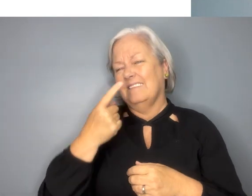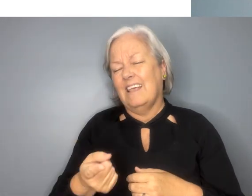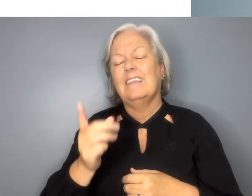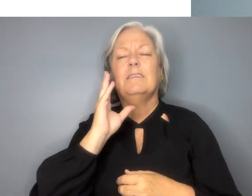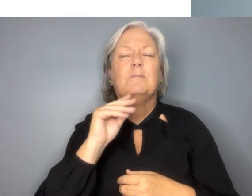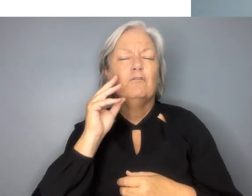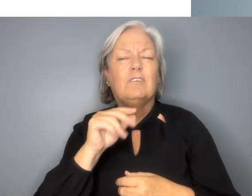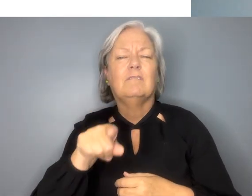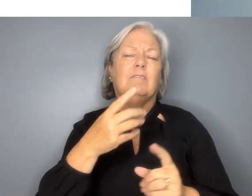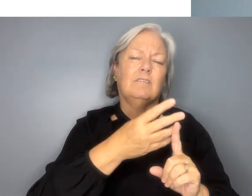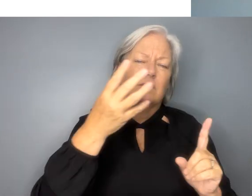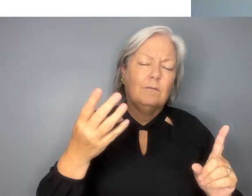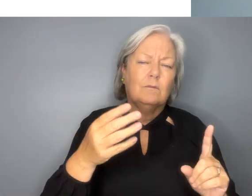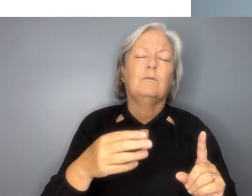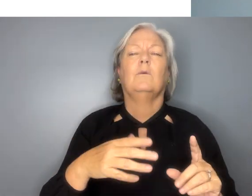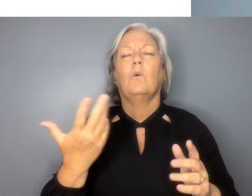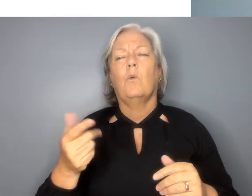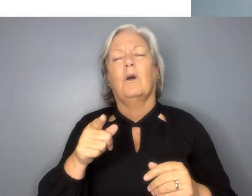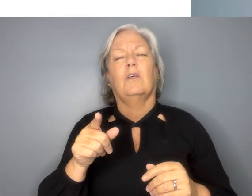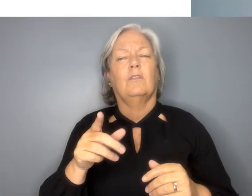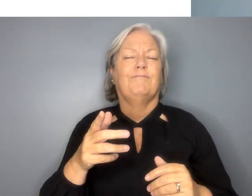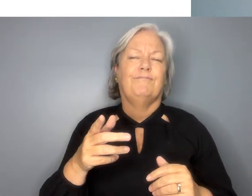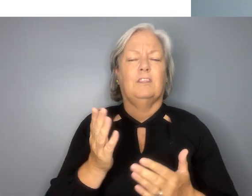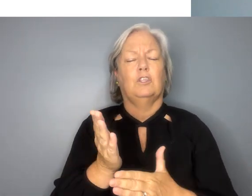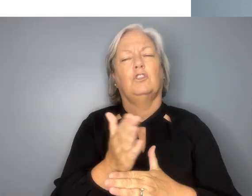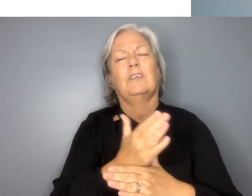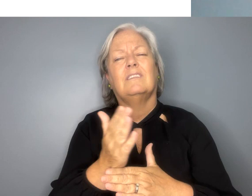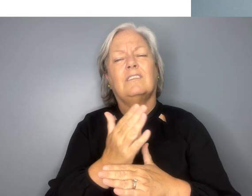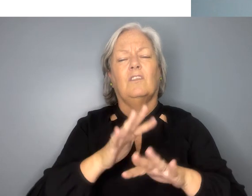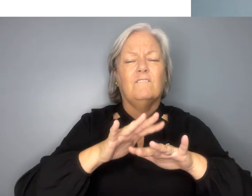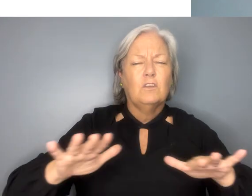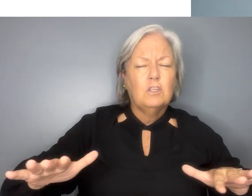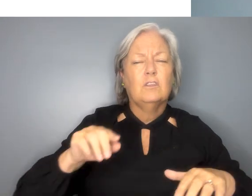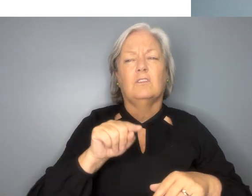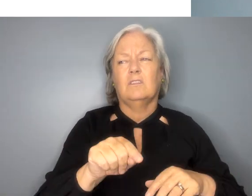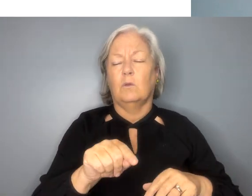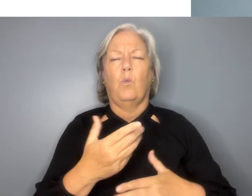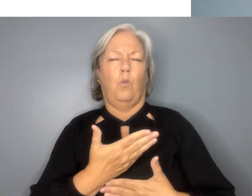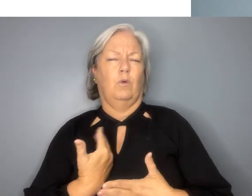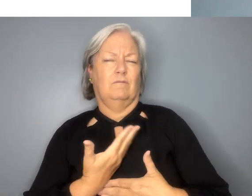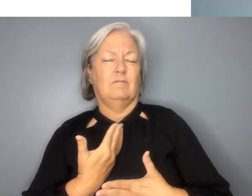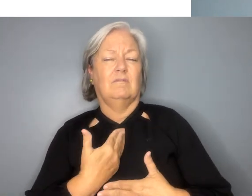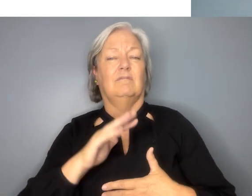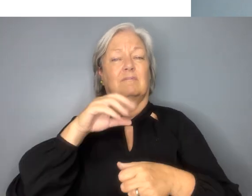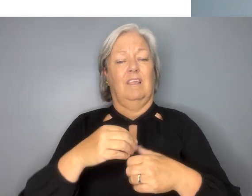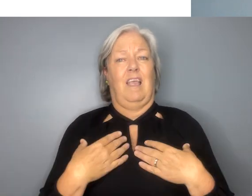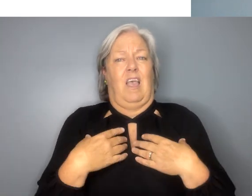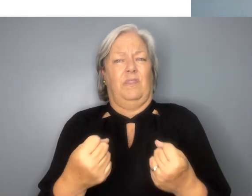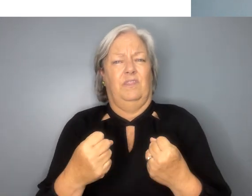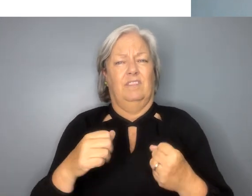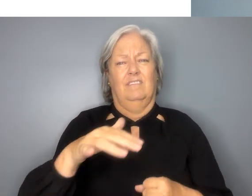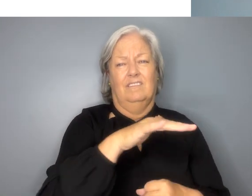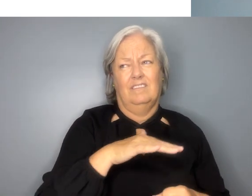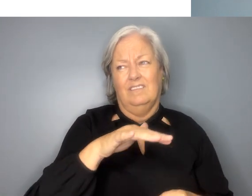of LGBTIQA plus or gender diverse and and people with diverse sexual orientations with disabilities in healthcare